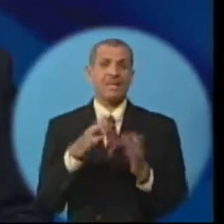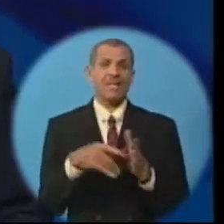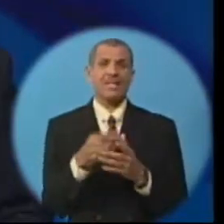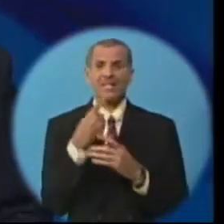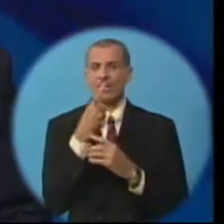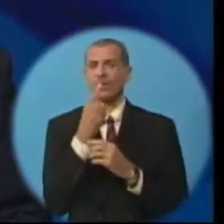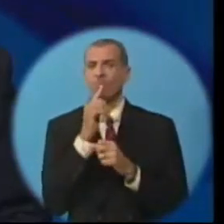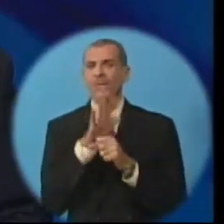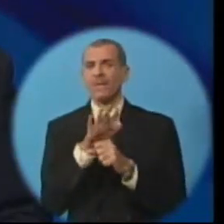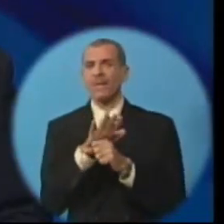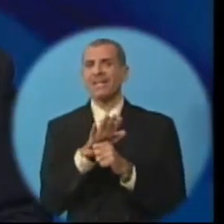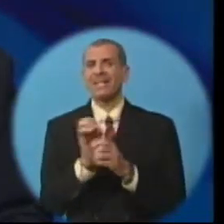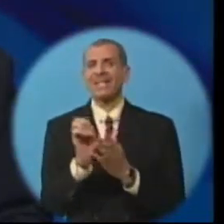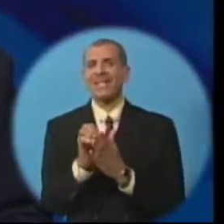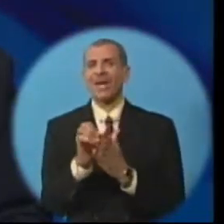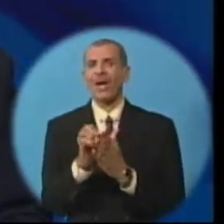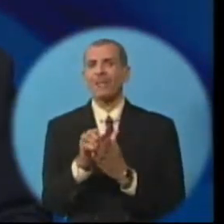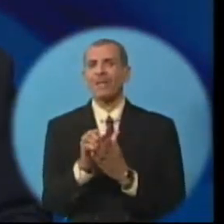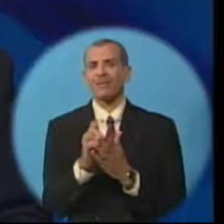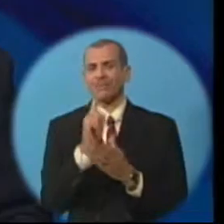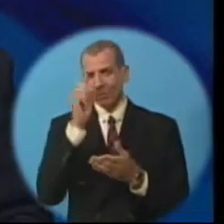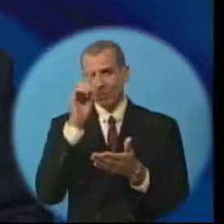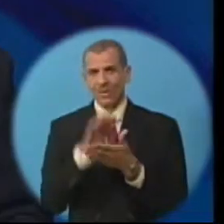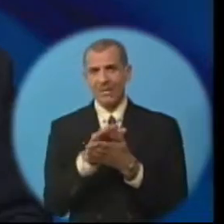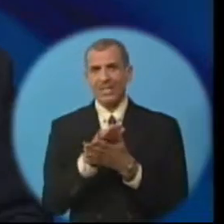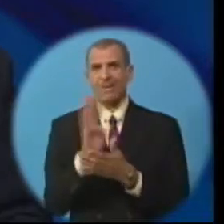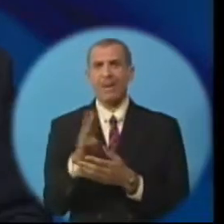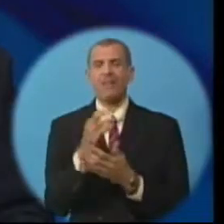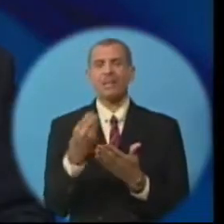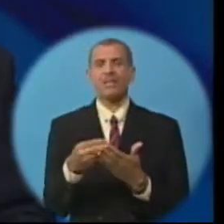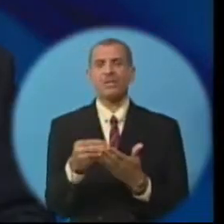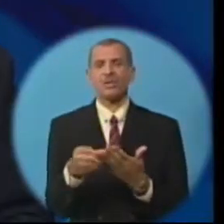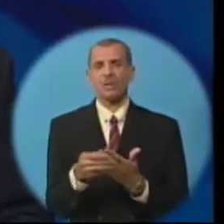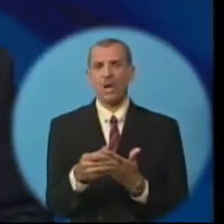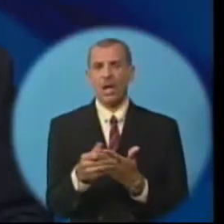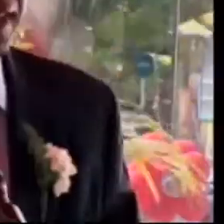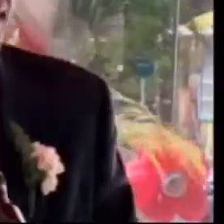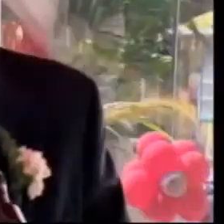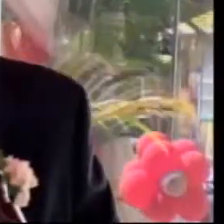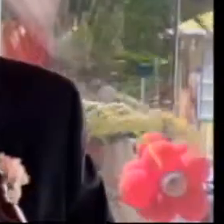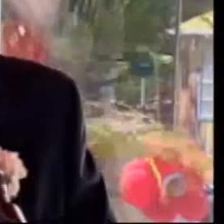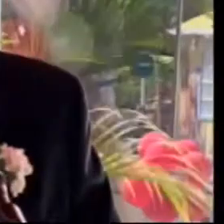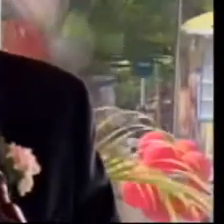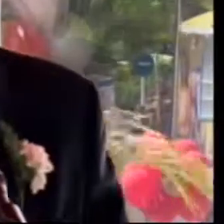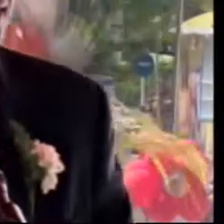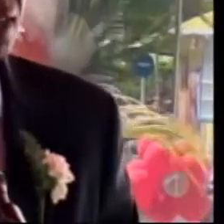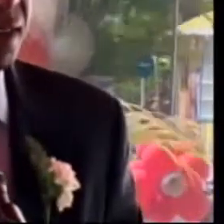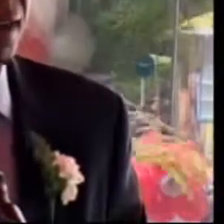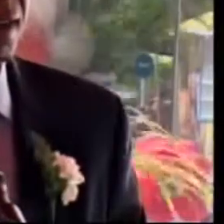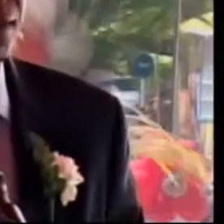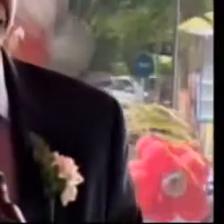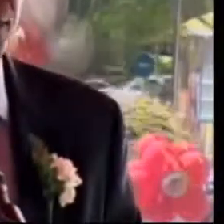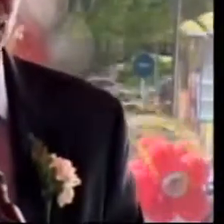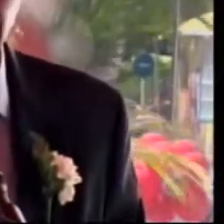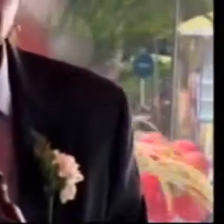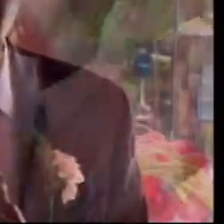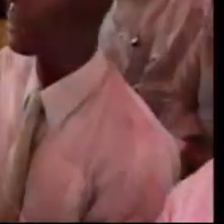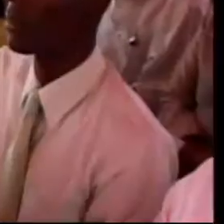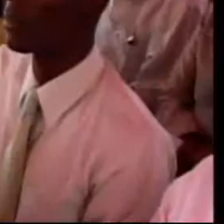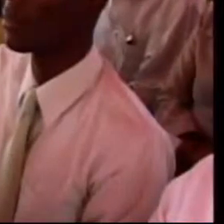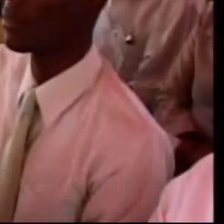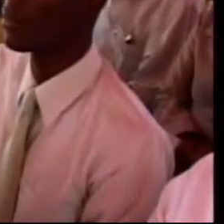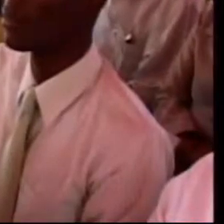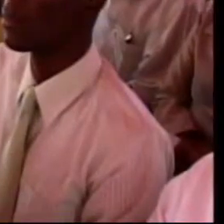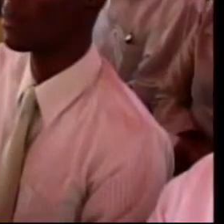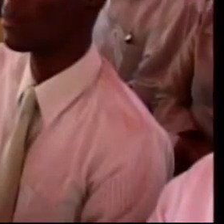its commitment to this economy and confidence in the Barbados dollar. Gervaise Warner, Chief Executive Officer of the Trinidad-based Neil and